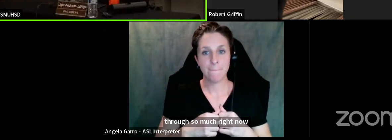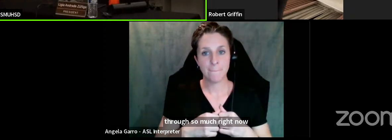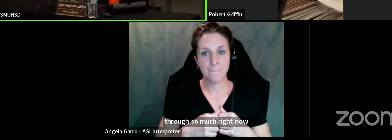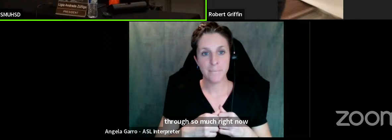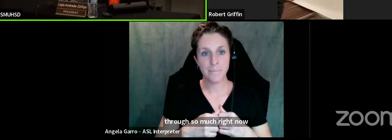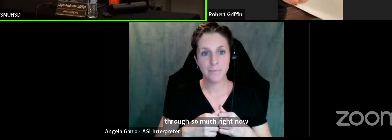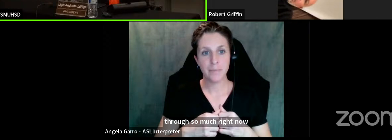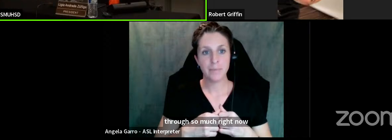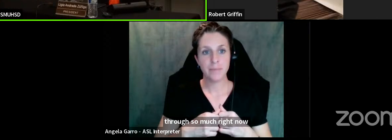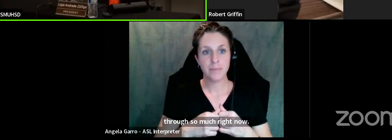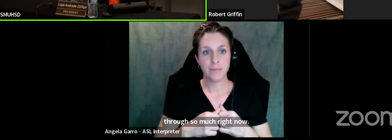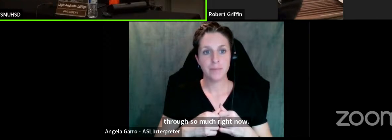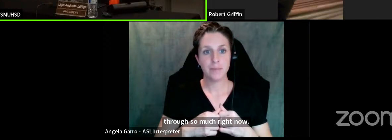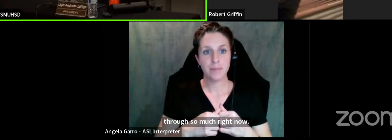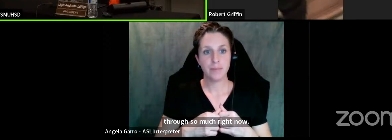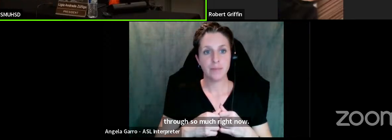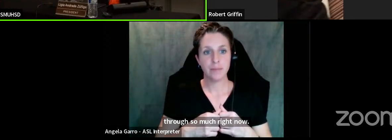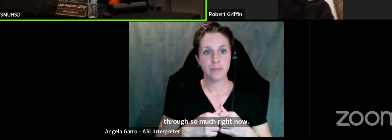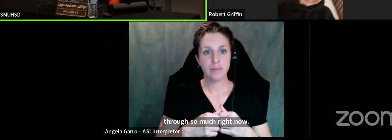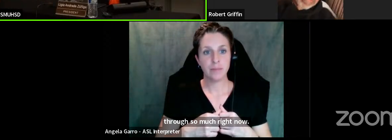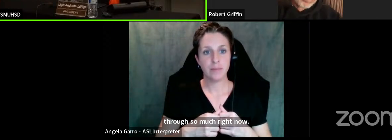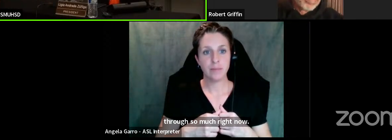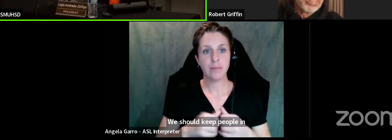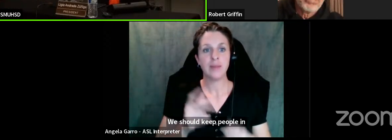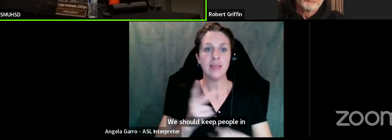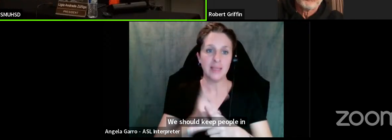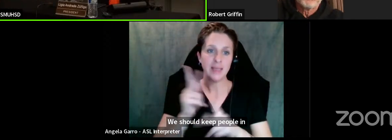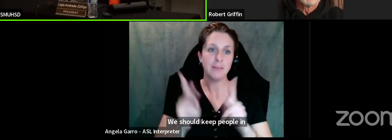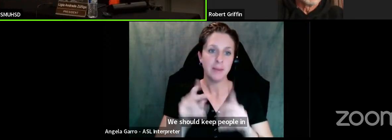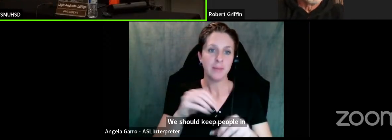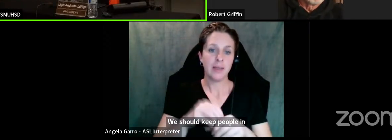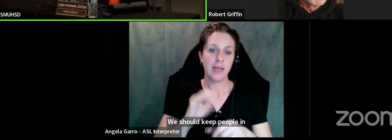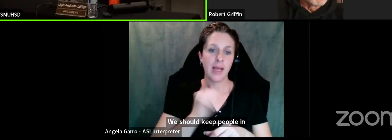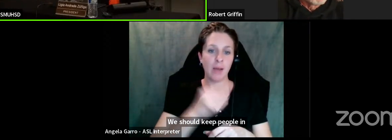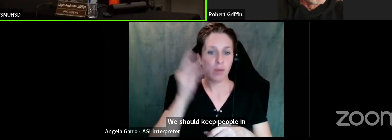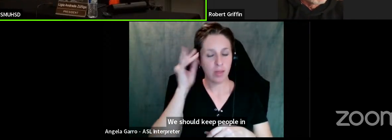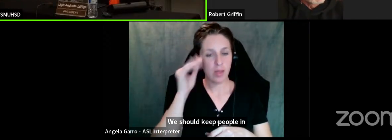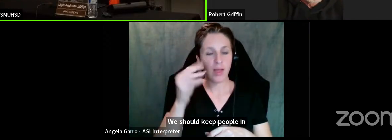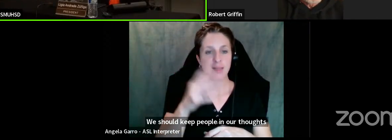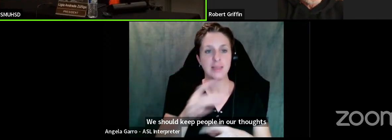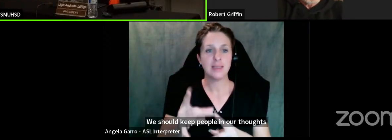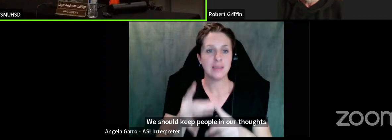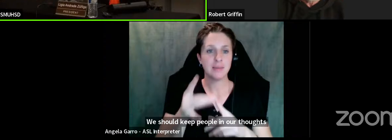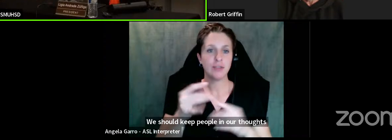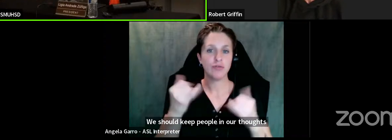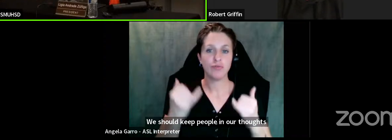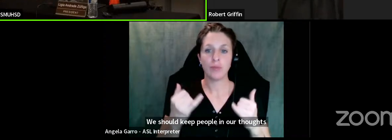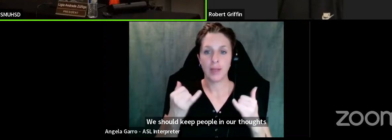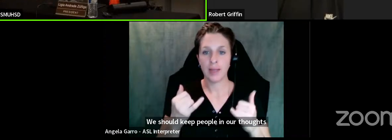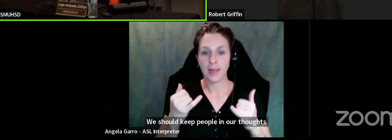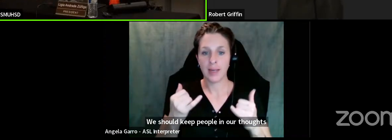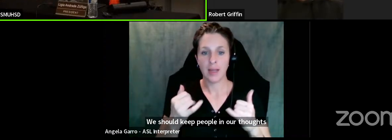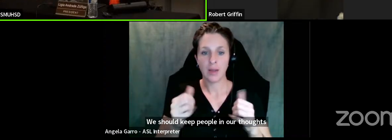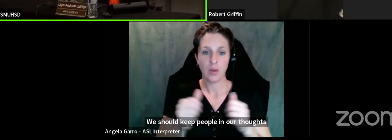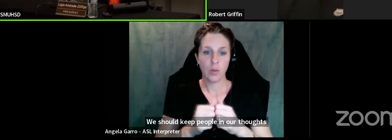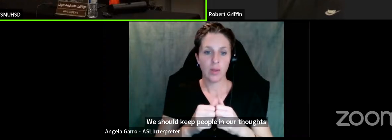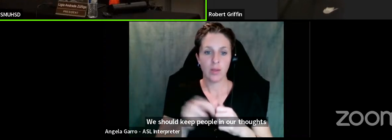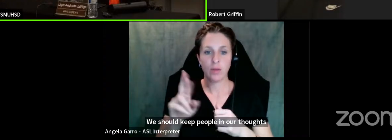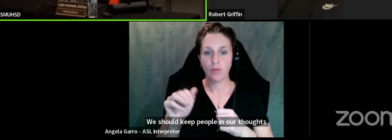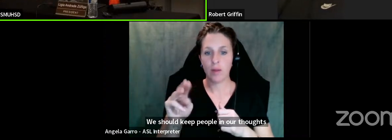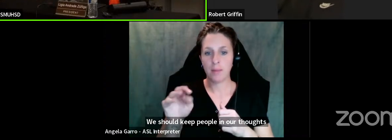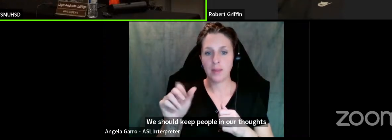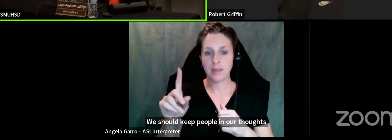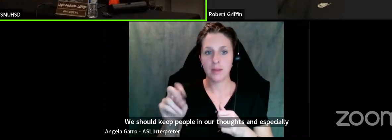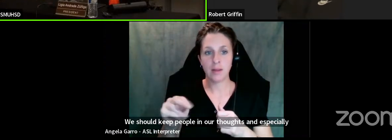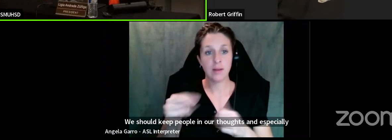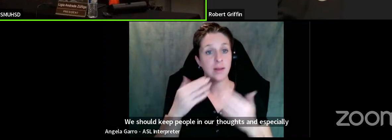We should keep people in our thoughts, and especially right now with Ramadan.